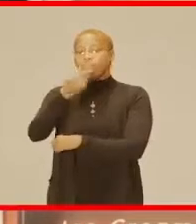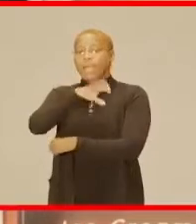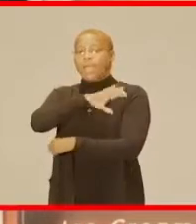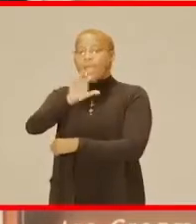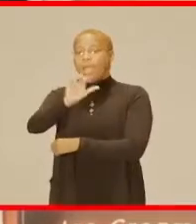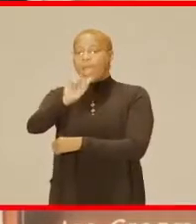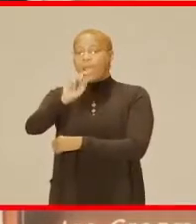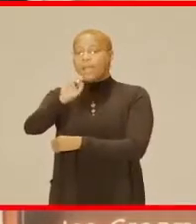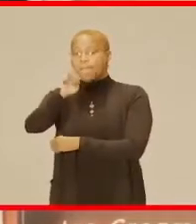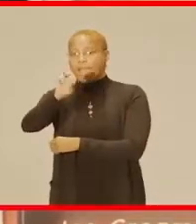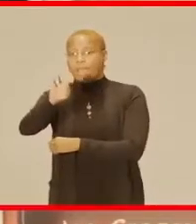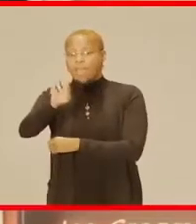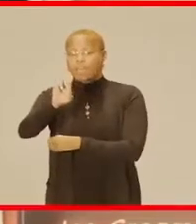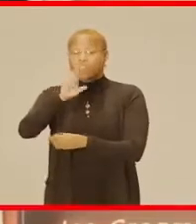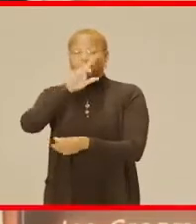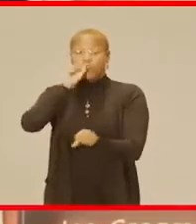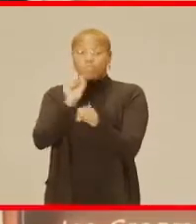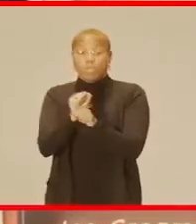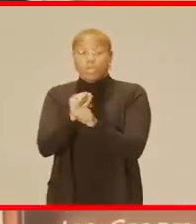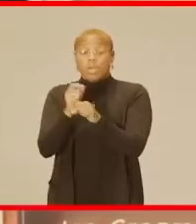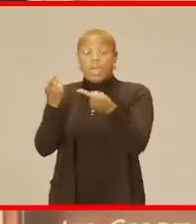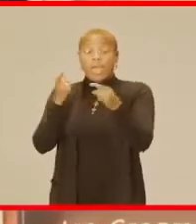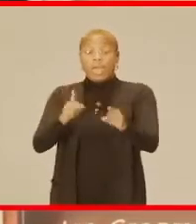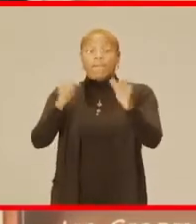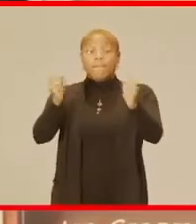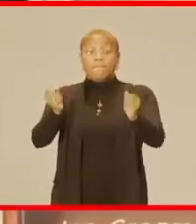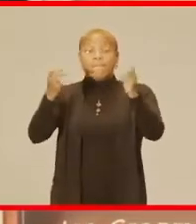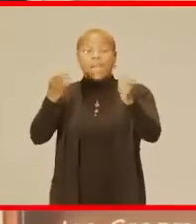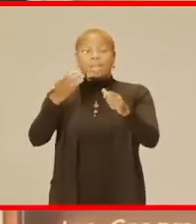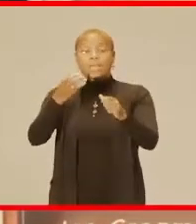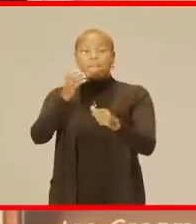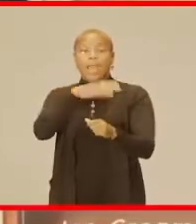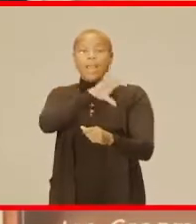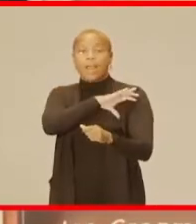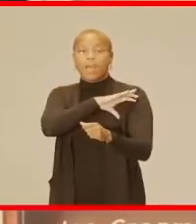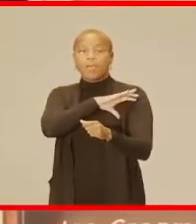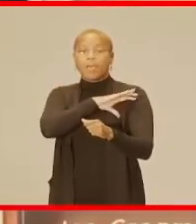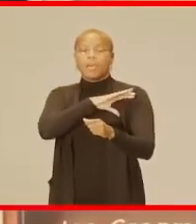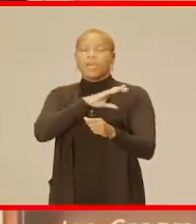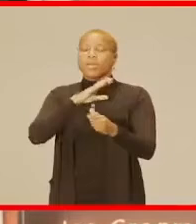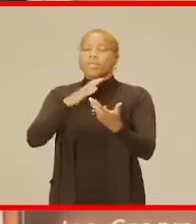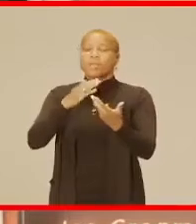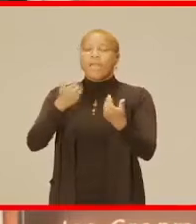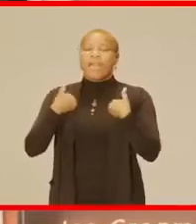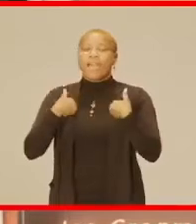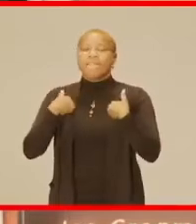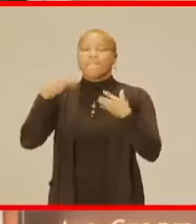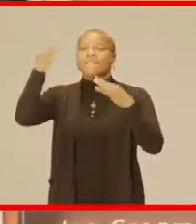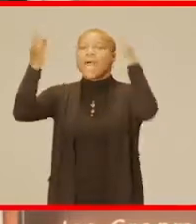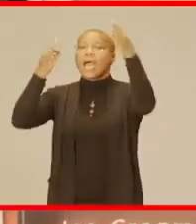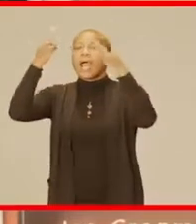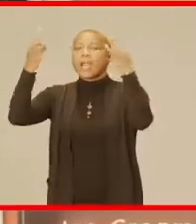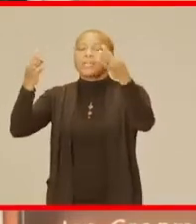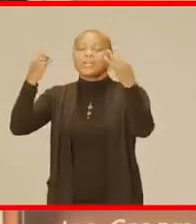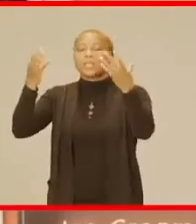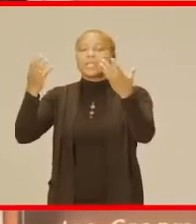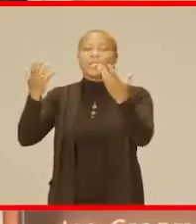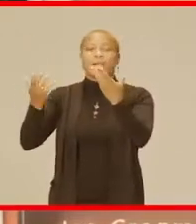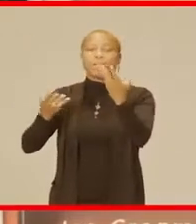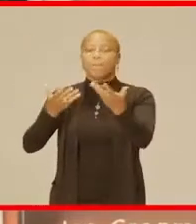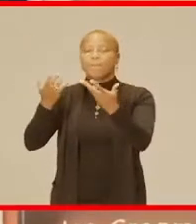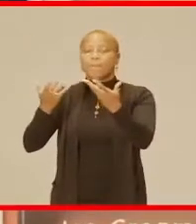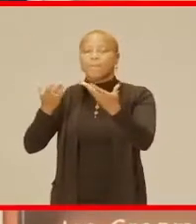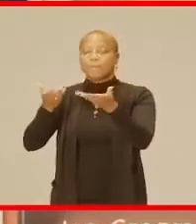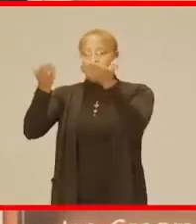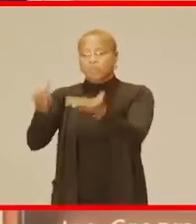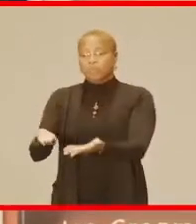So in fact, there are many anime series where fantasy entities are used to